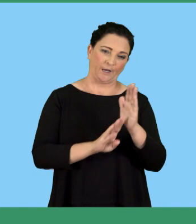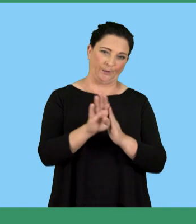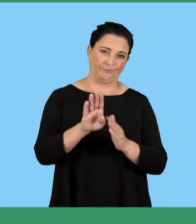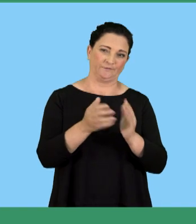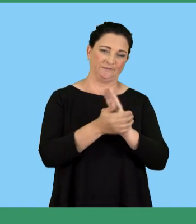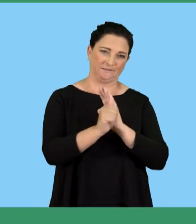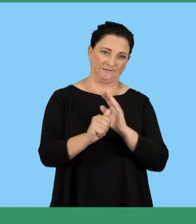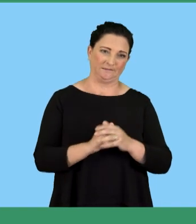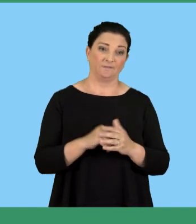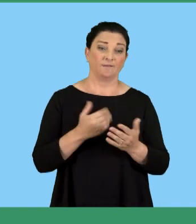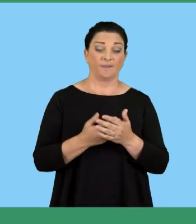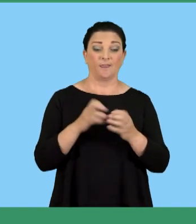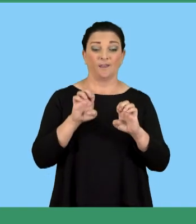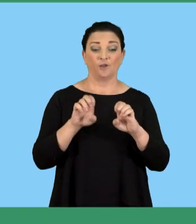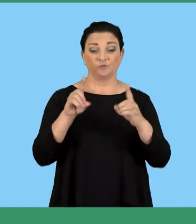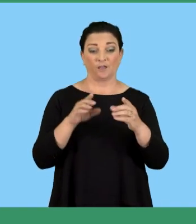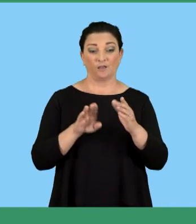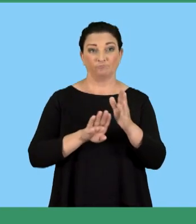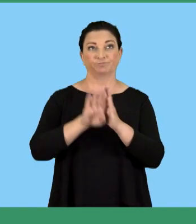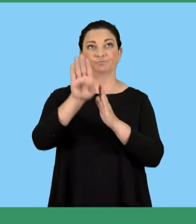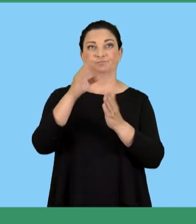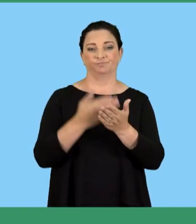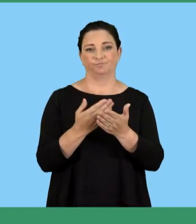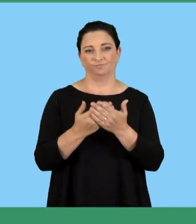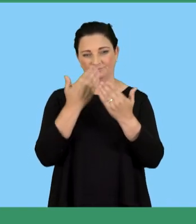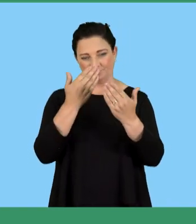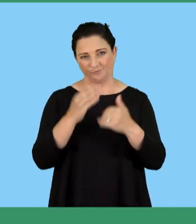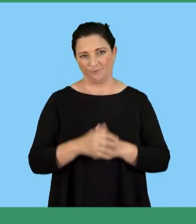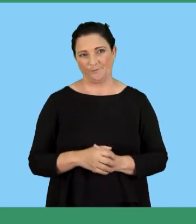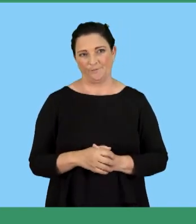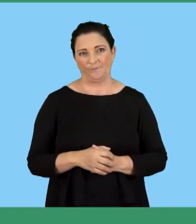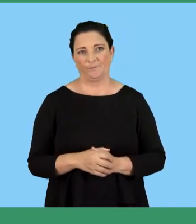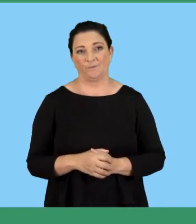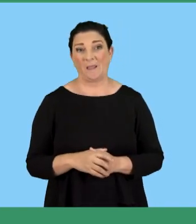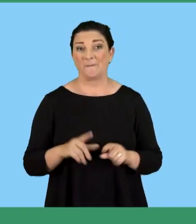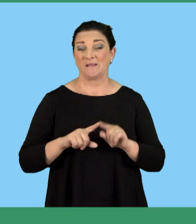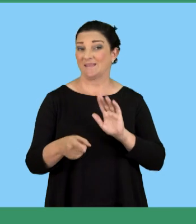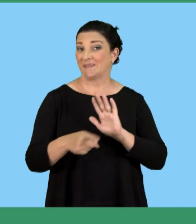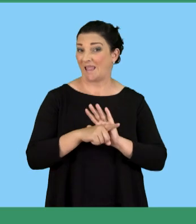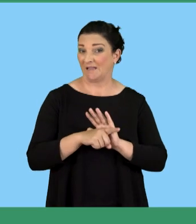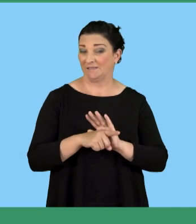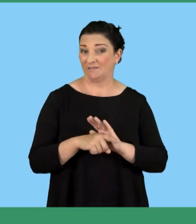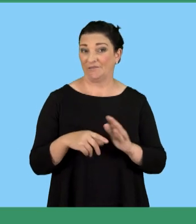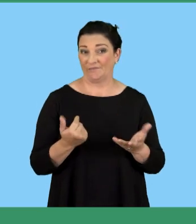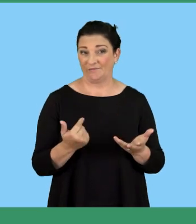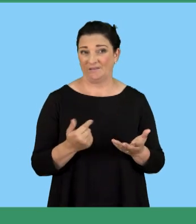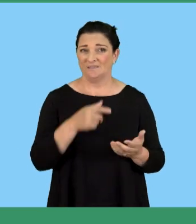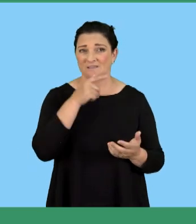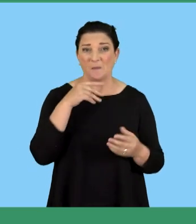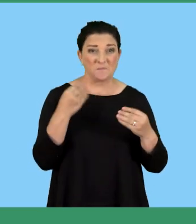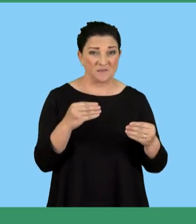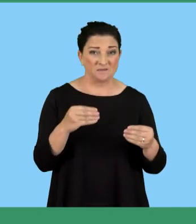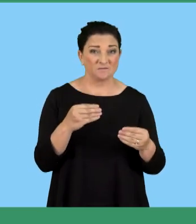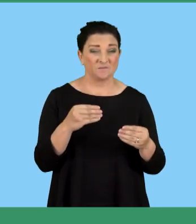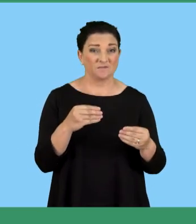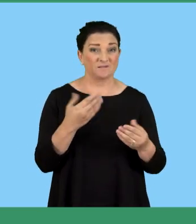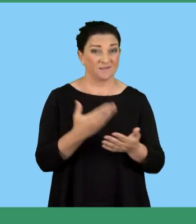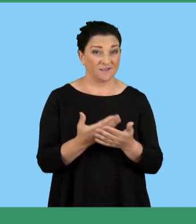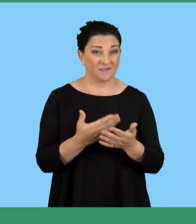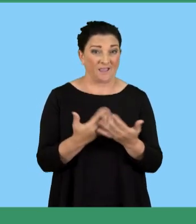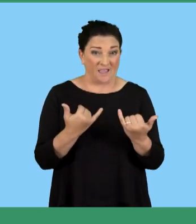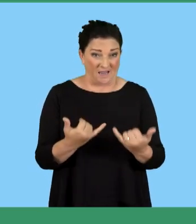the community would benefit from the CSR and CSI. And then provisions of bursaries